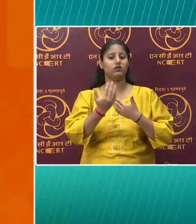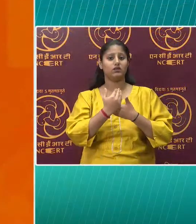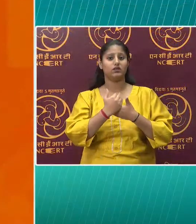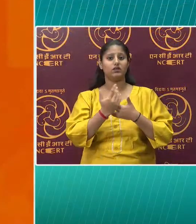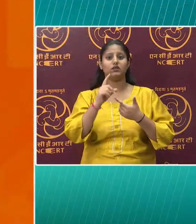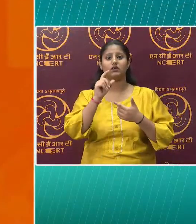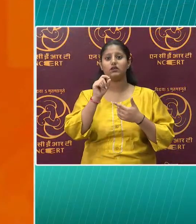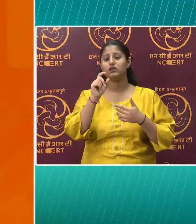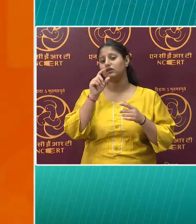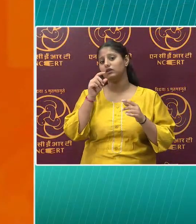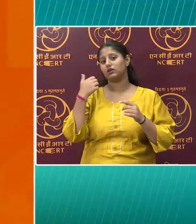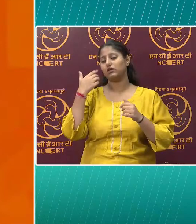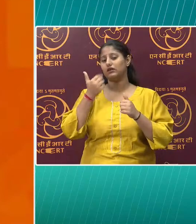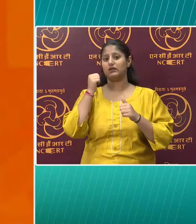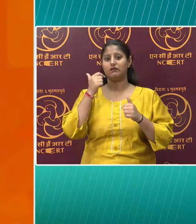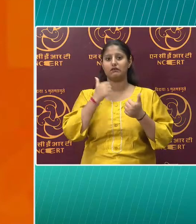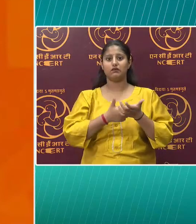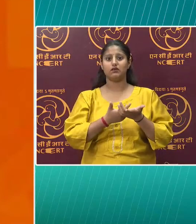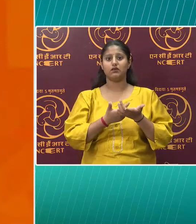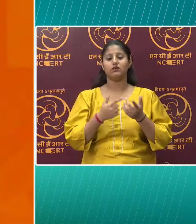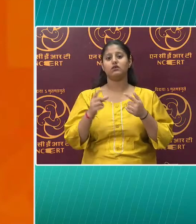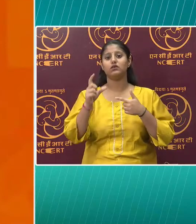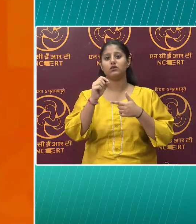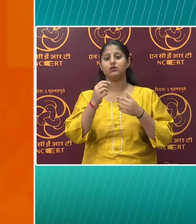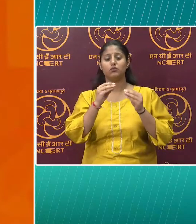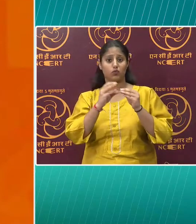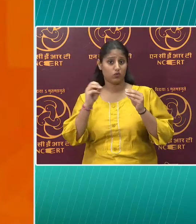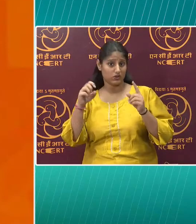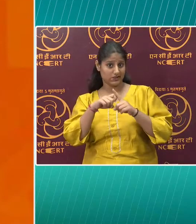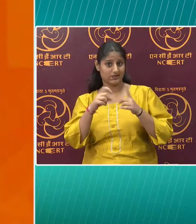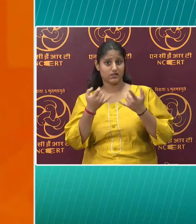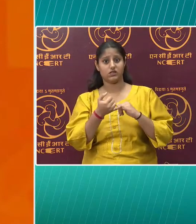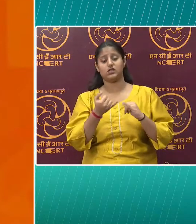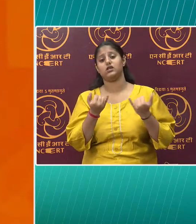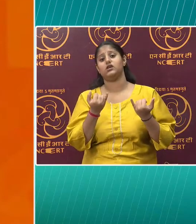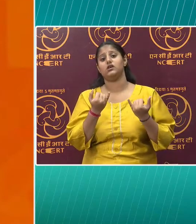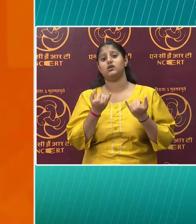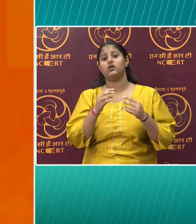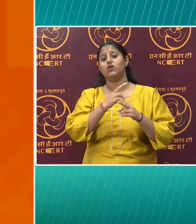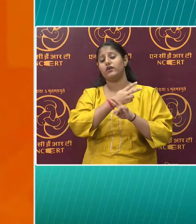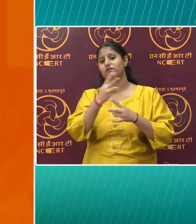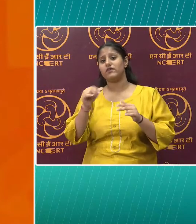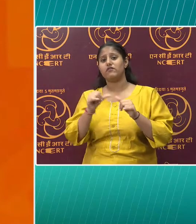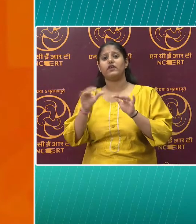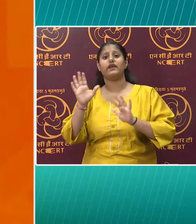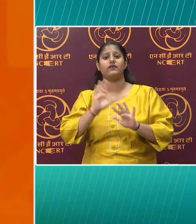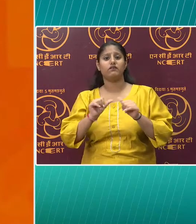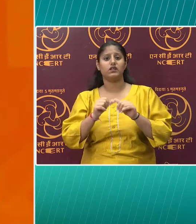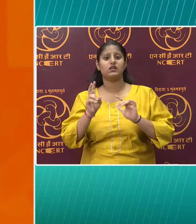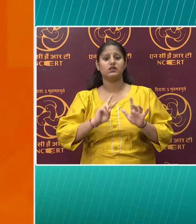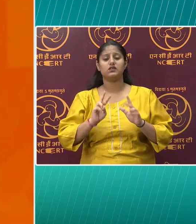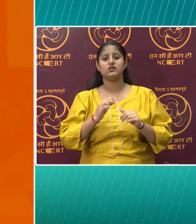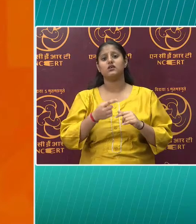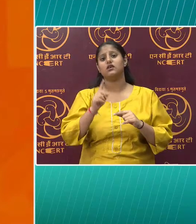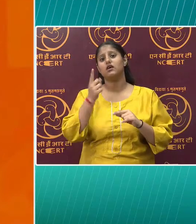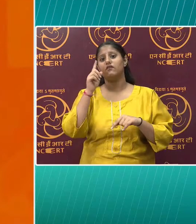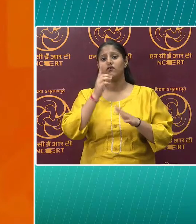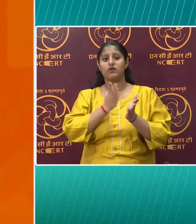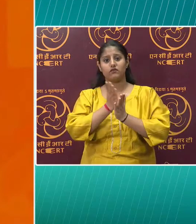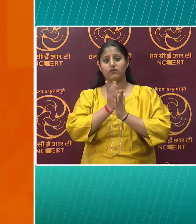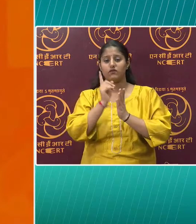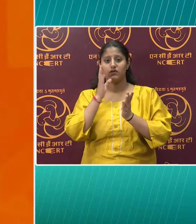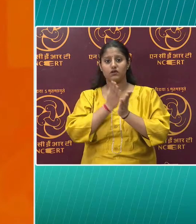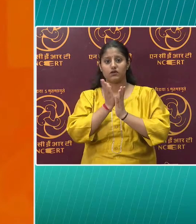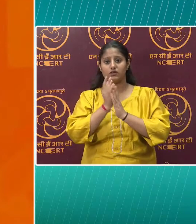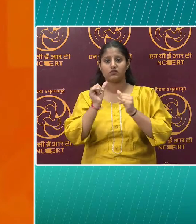students are not going to bring the bags, the books, and they Right. will be doing activities. So that is one way of doing it,